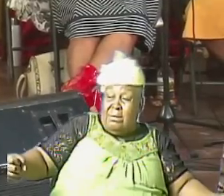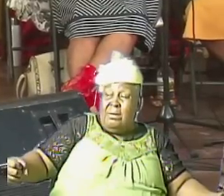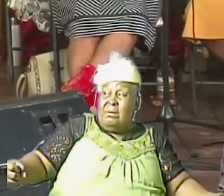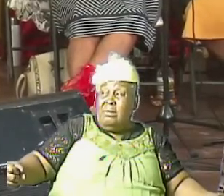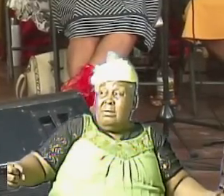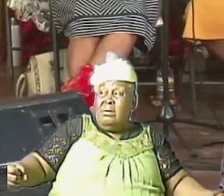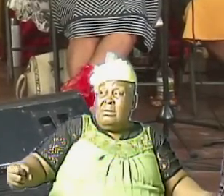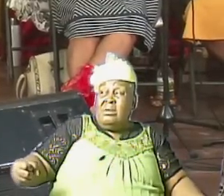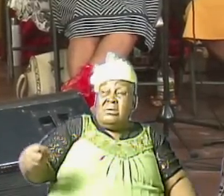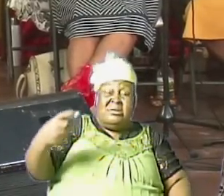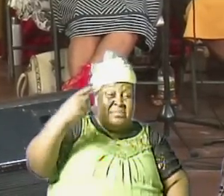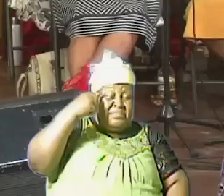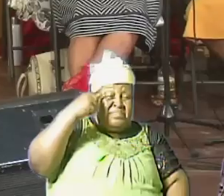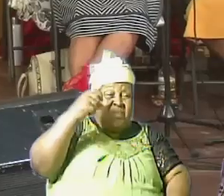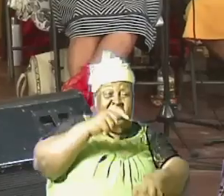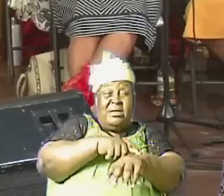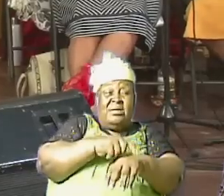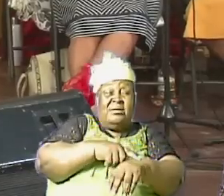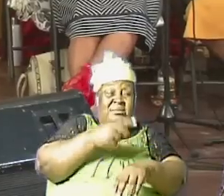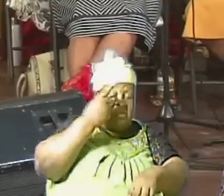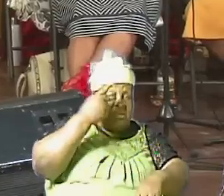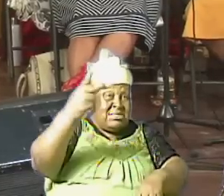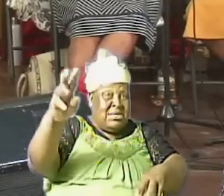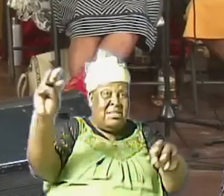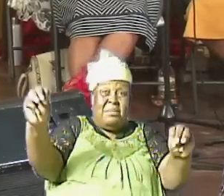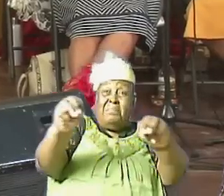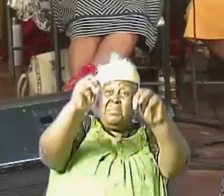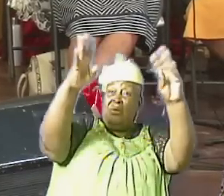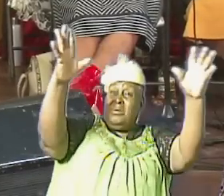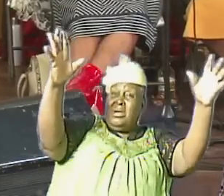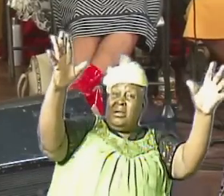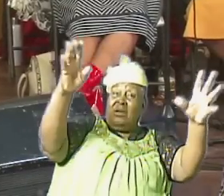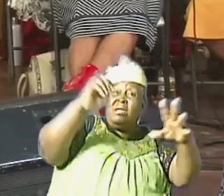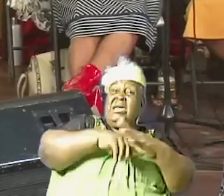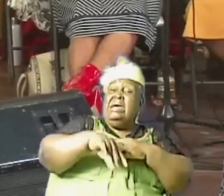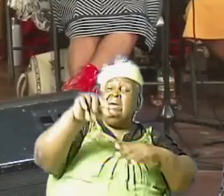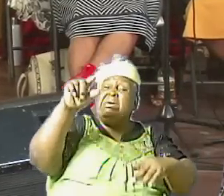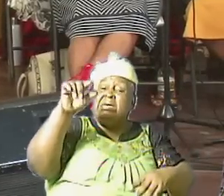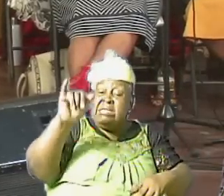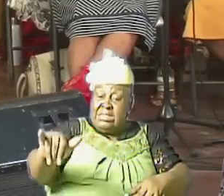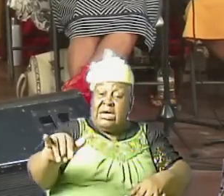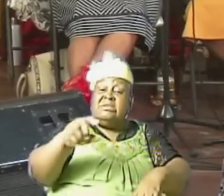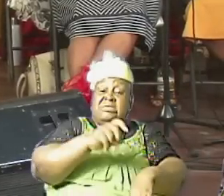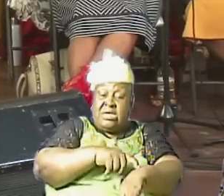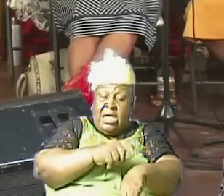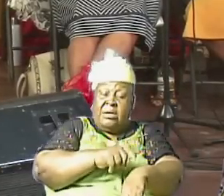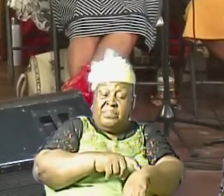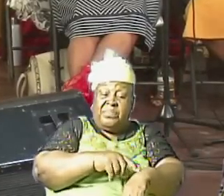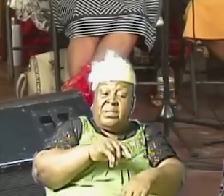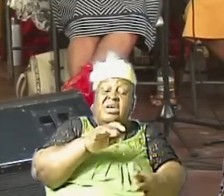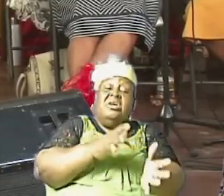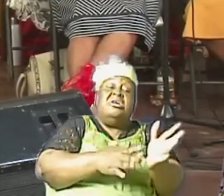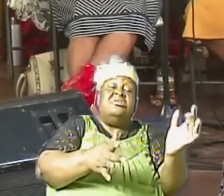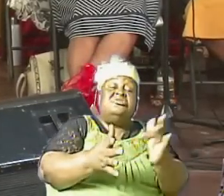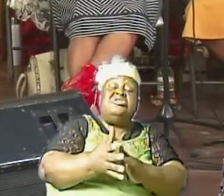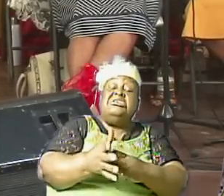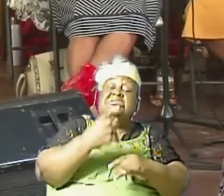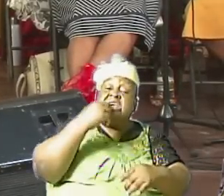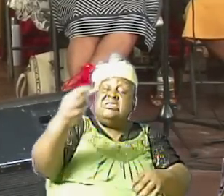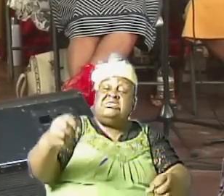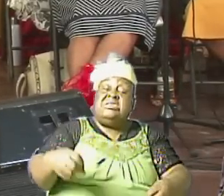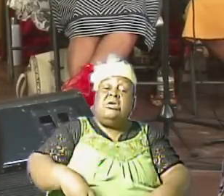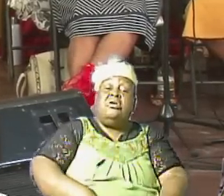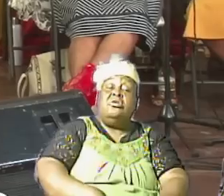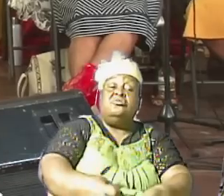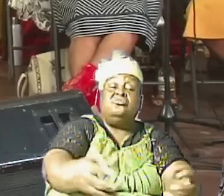Just stop for a moment to see the miracle in that moment that Jesus said,